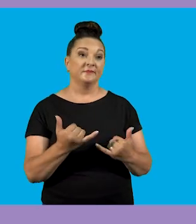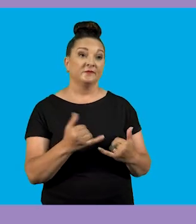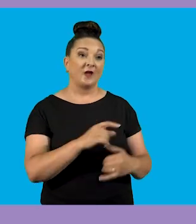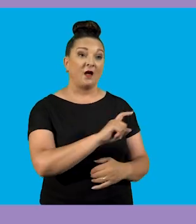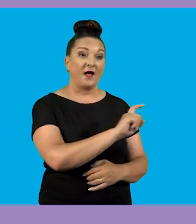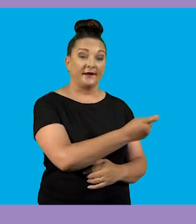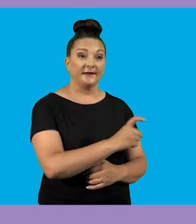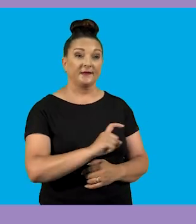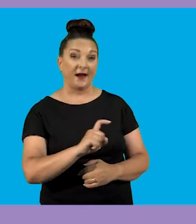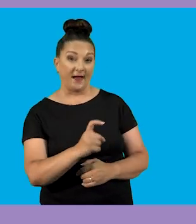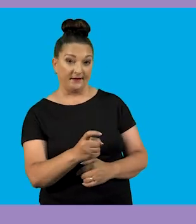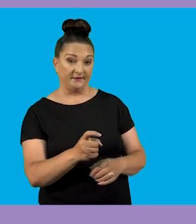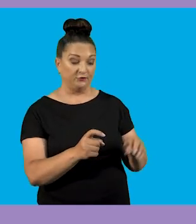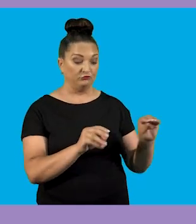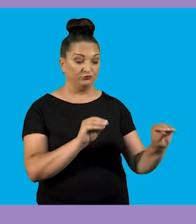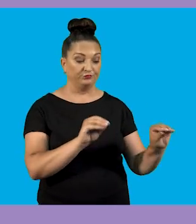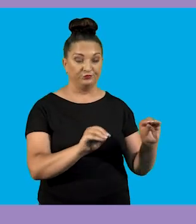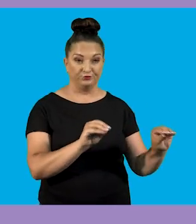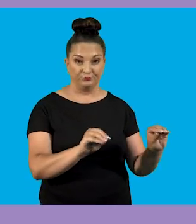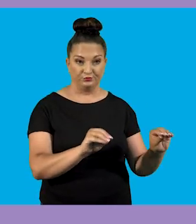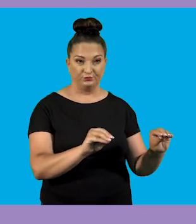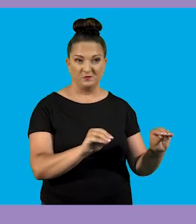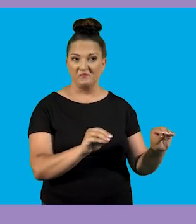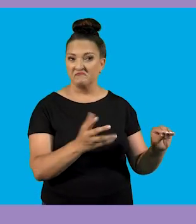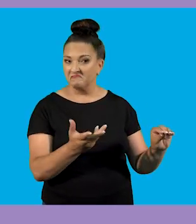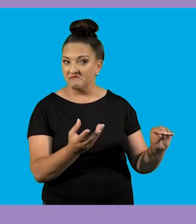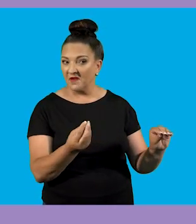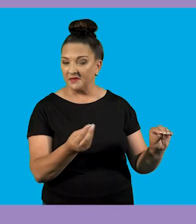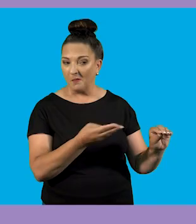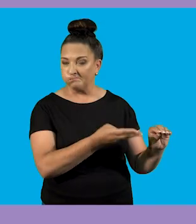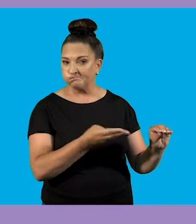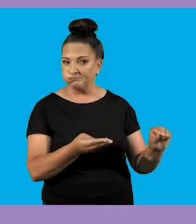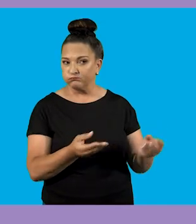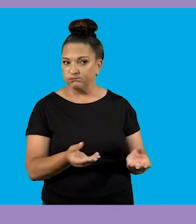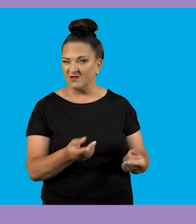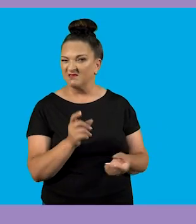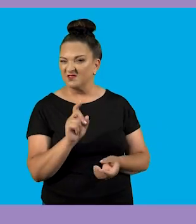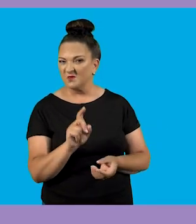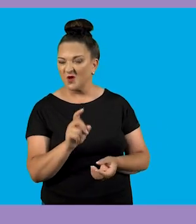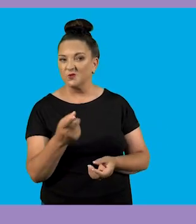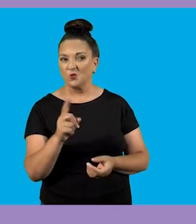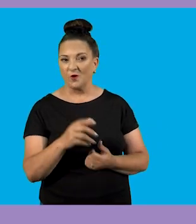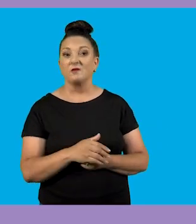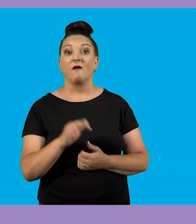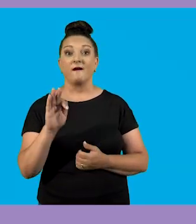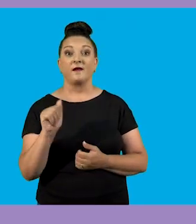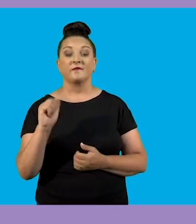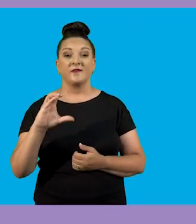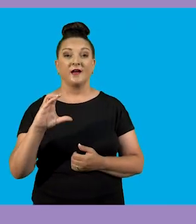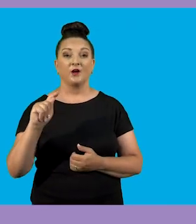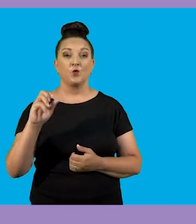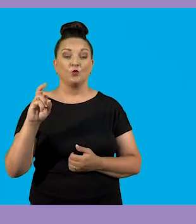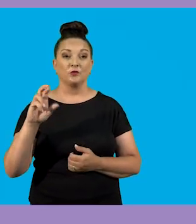we are going to place an x and an x. Now, how do we find the numbers that are supposed to go into those two brackets? We need to look